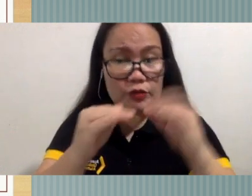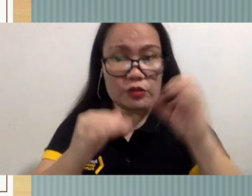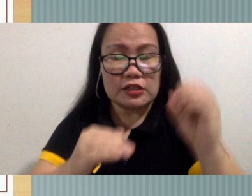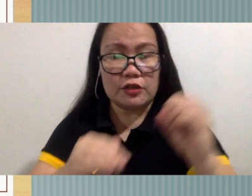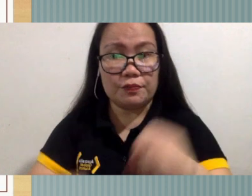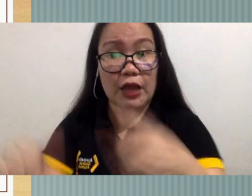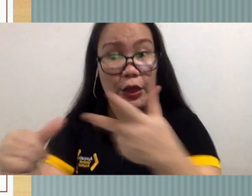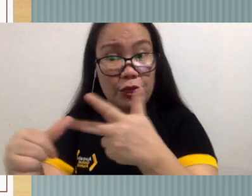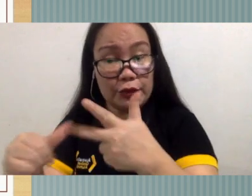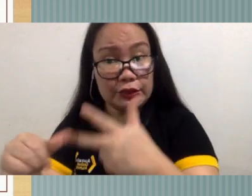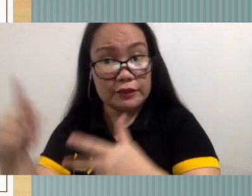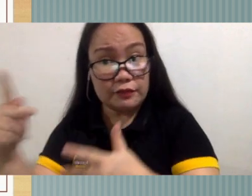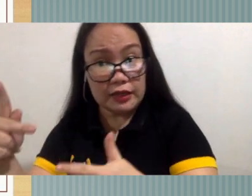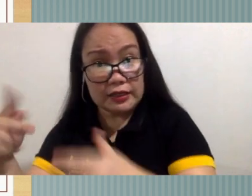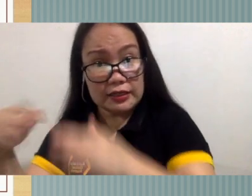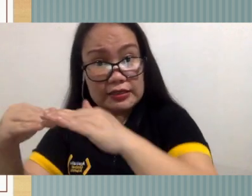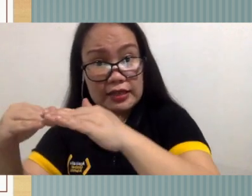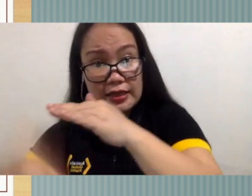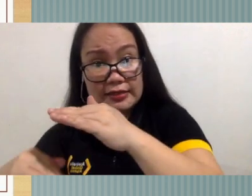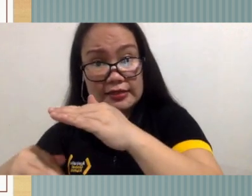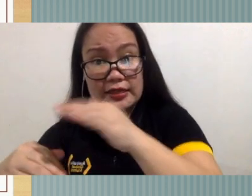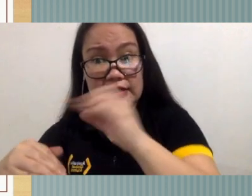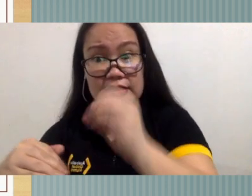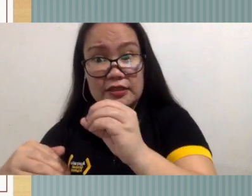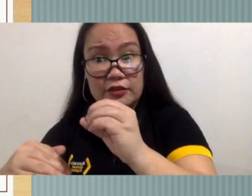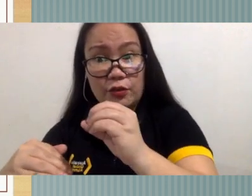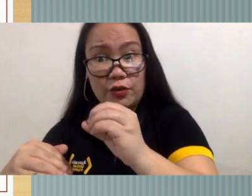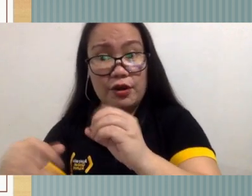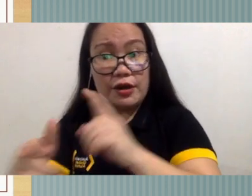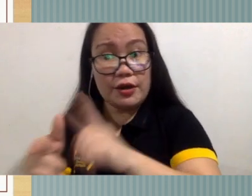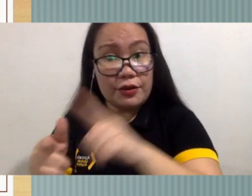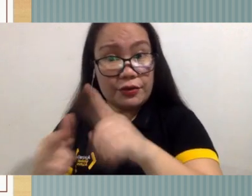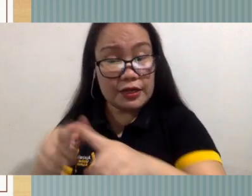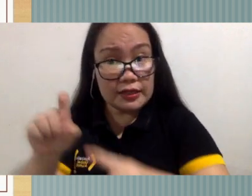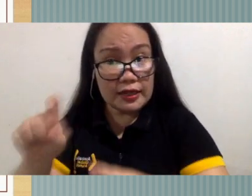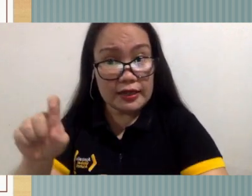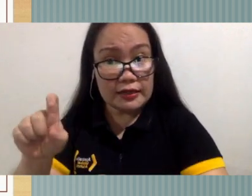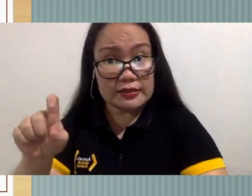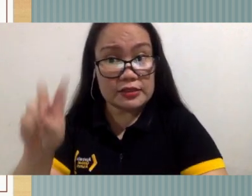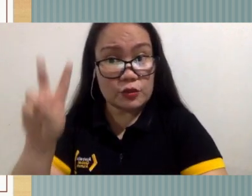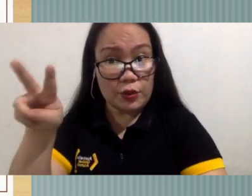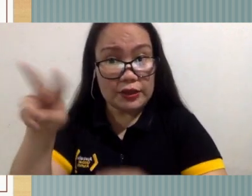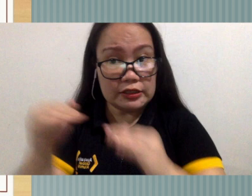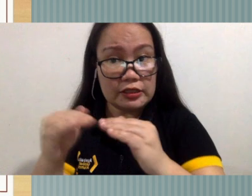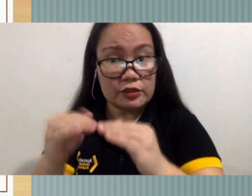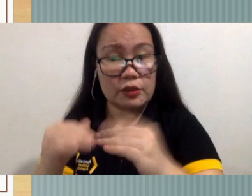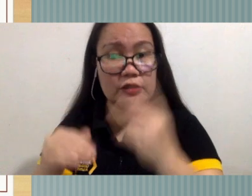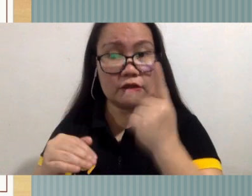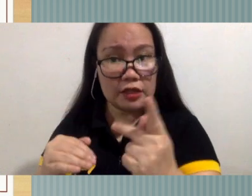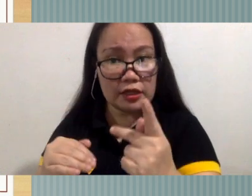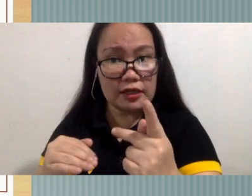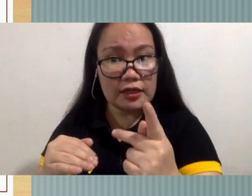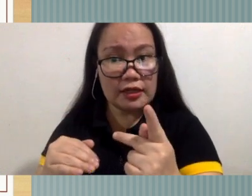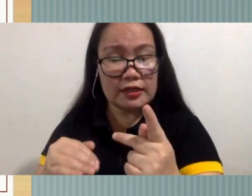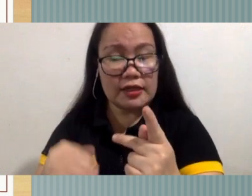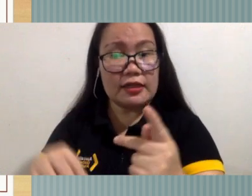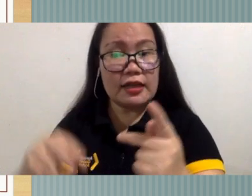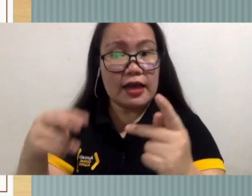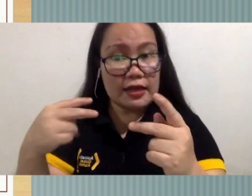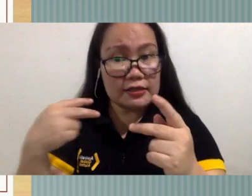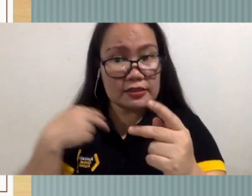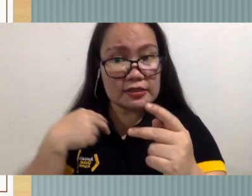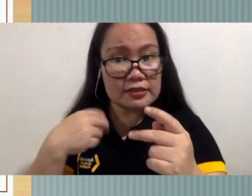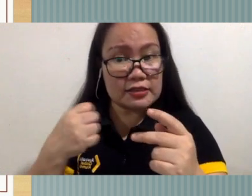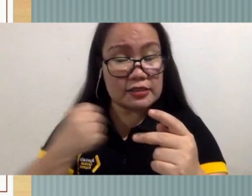if k is less than 0, ibig sabihin mas mababa daw sa 0, then x squared is equal